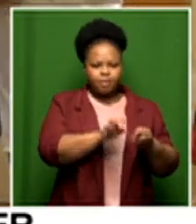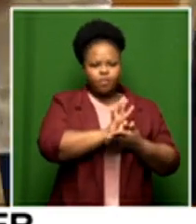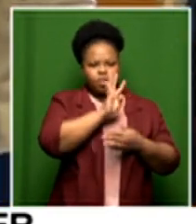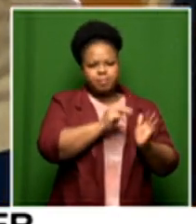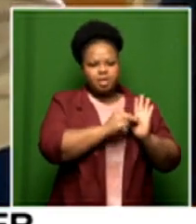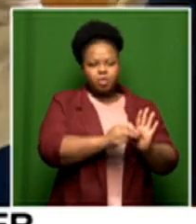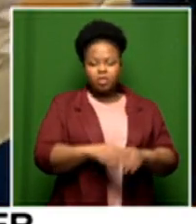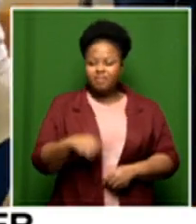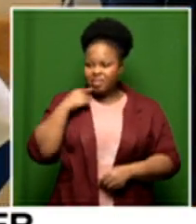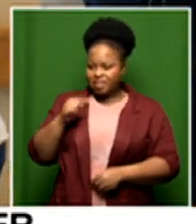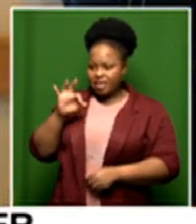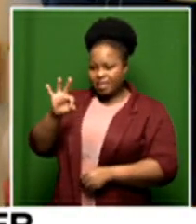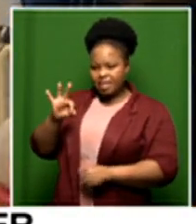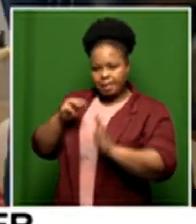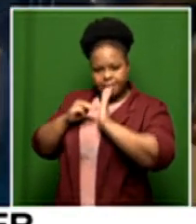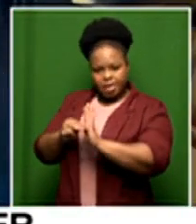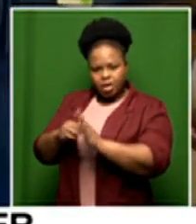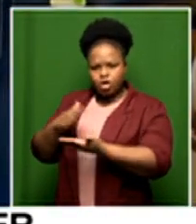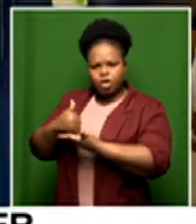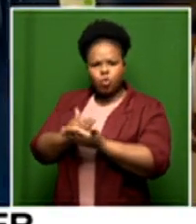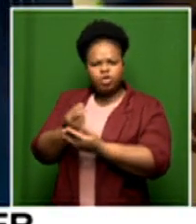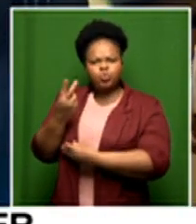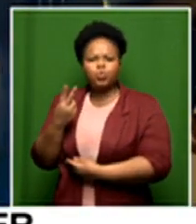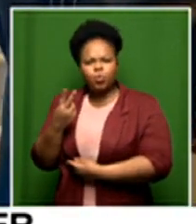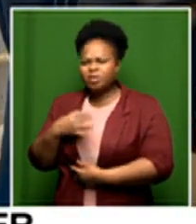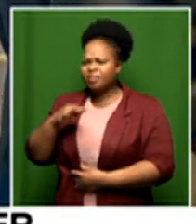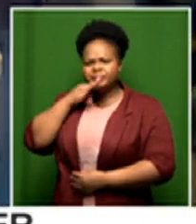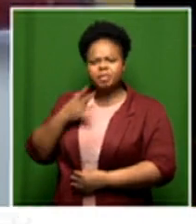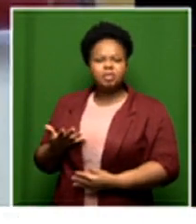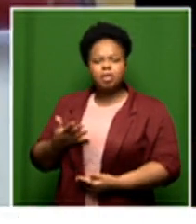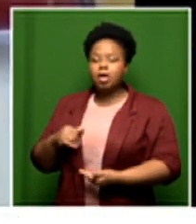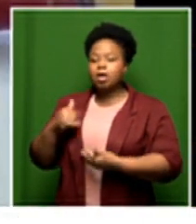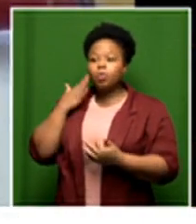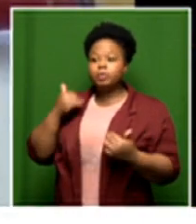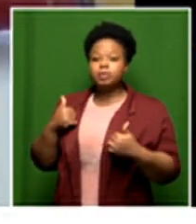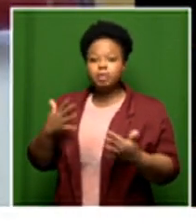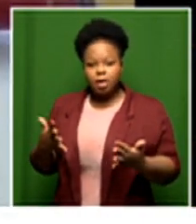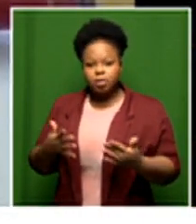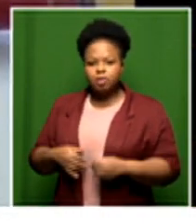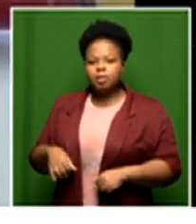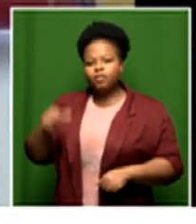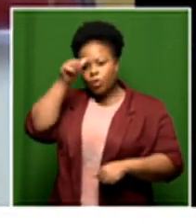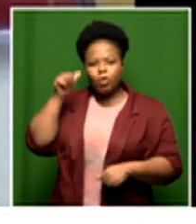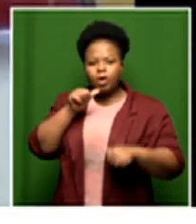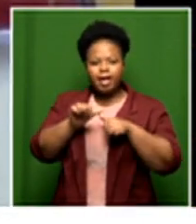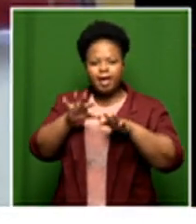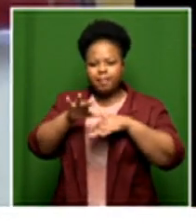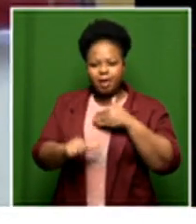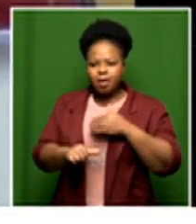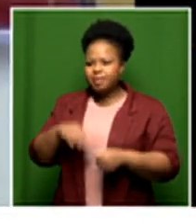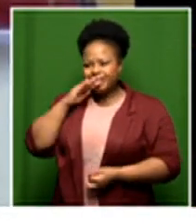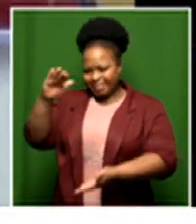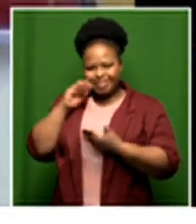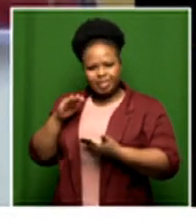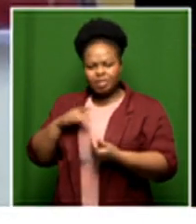say 3 million doses in quarter 2, it doesn't mean when quarter 2 starts on the 1st of April, that you're going